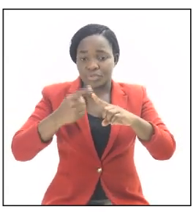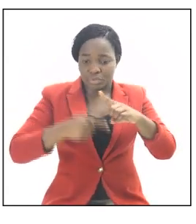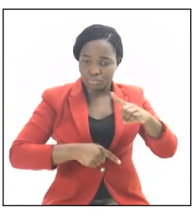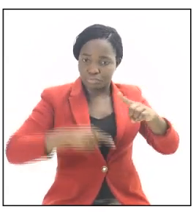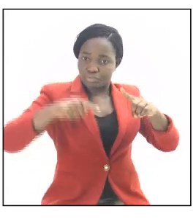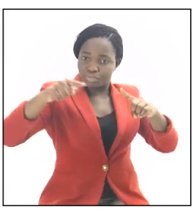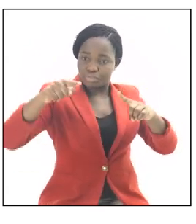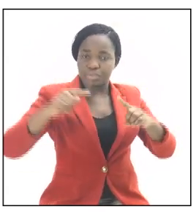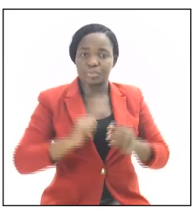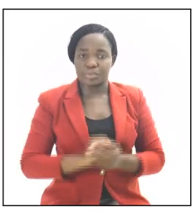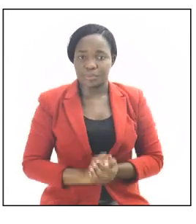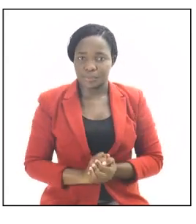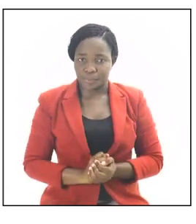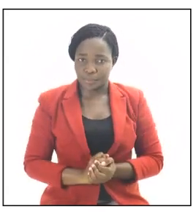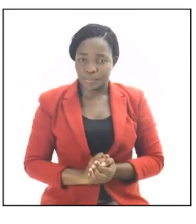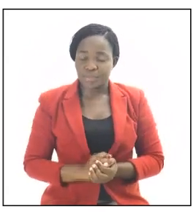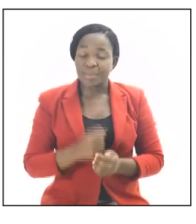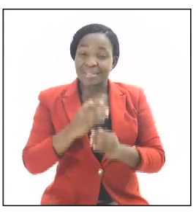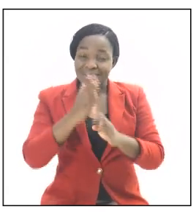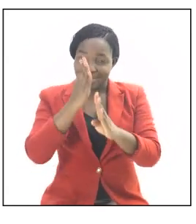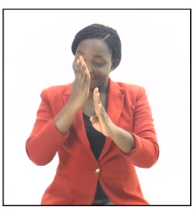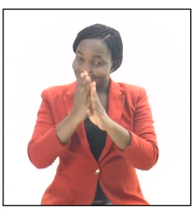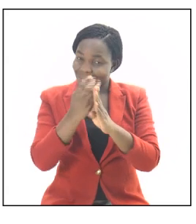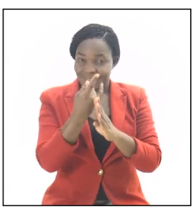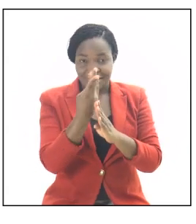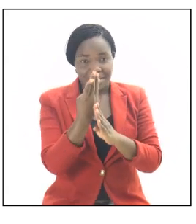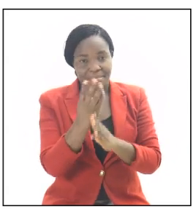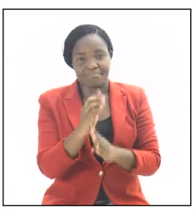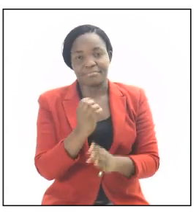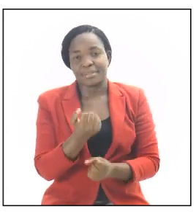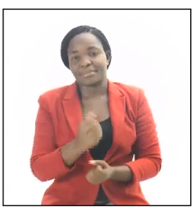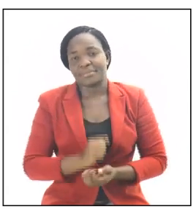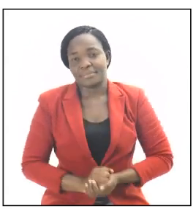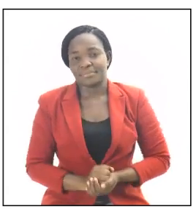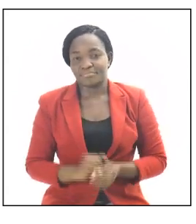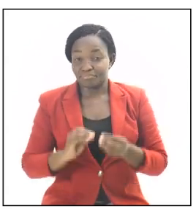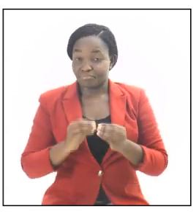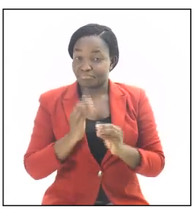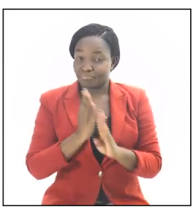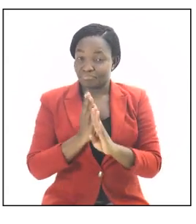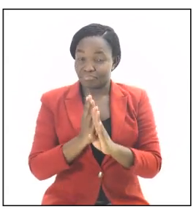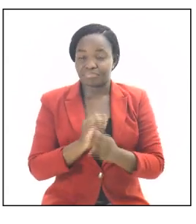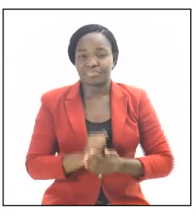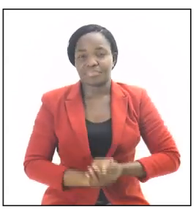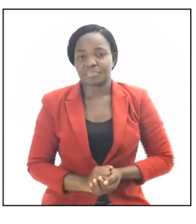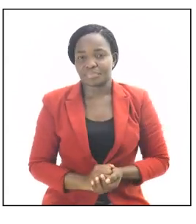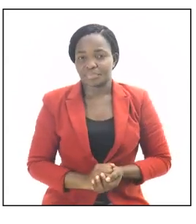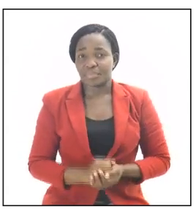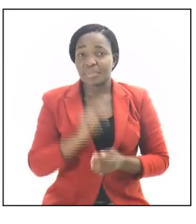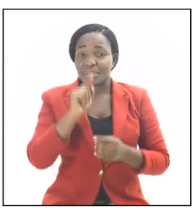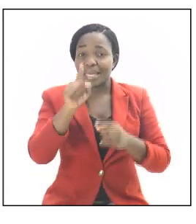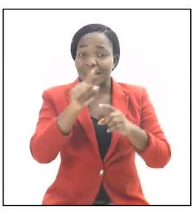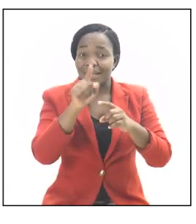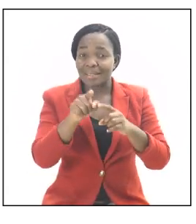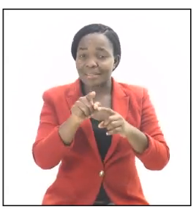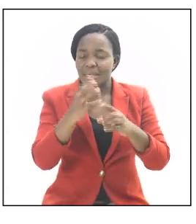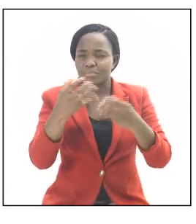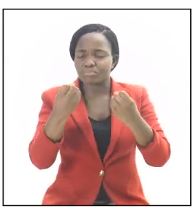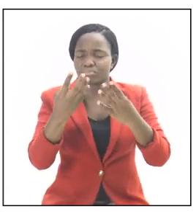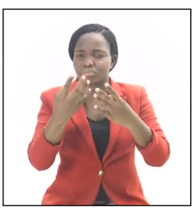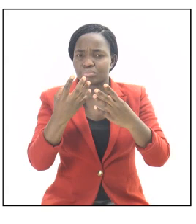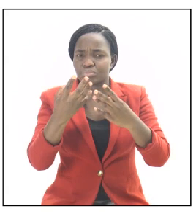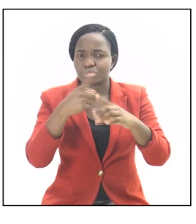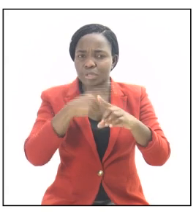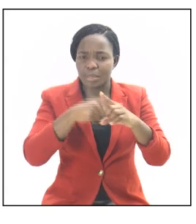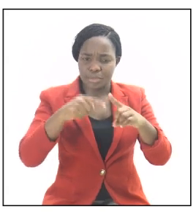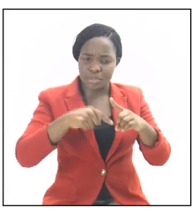will always get the exact same number. This is the same as asking how many times can the diameter